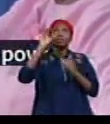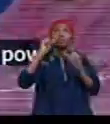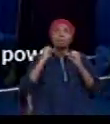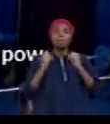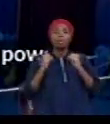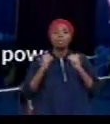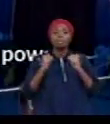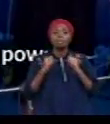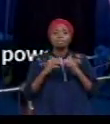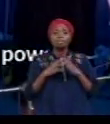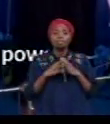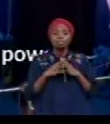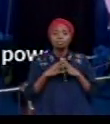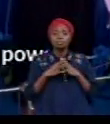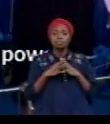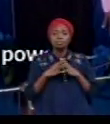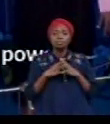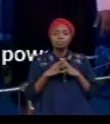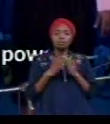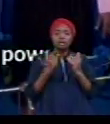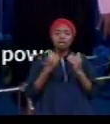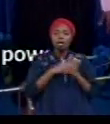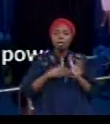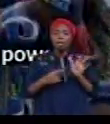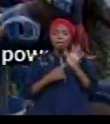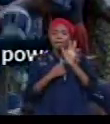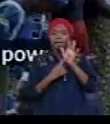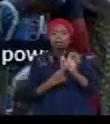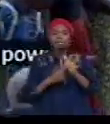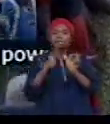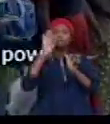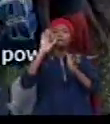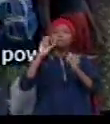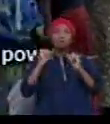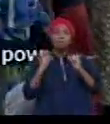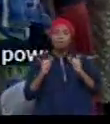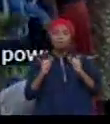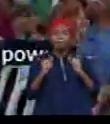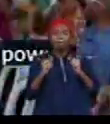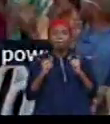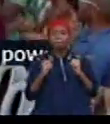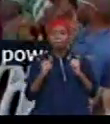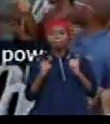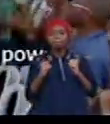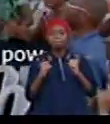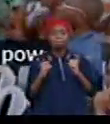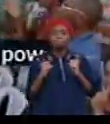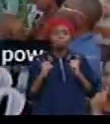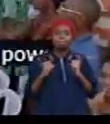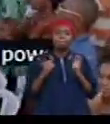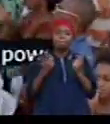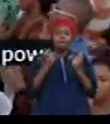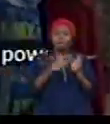Oh Lord, come and manifest your power. And manifest your mighty Jesus, manifest your power.